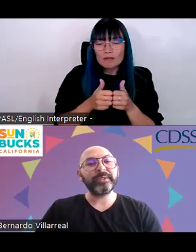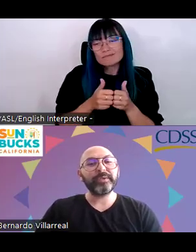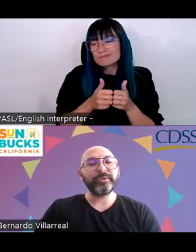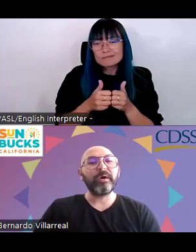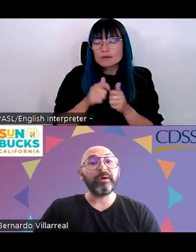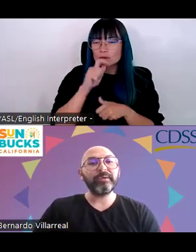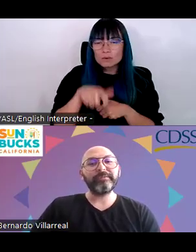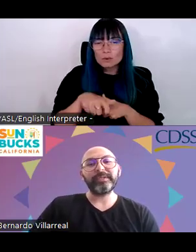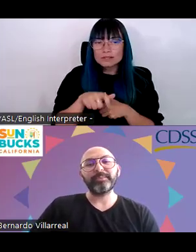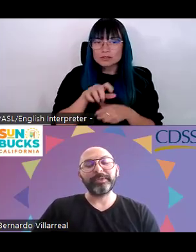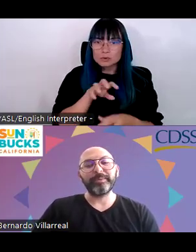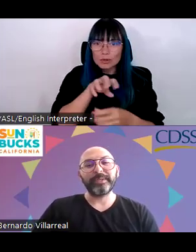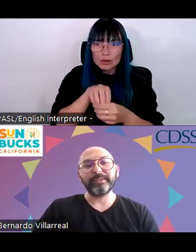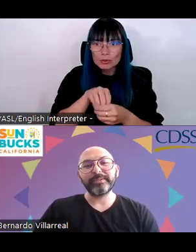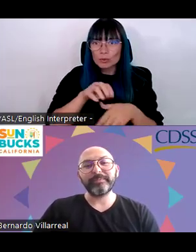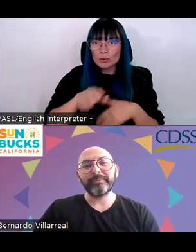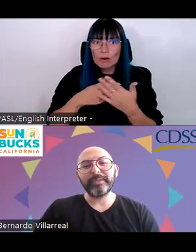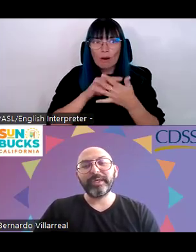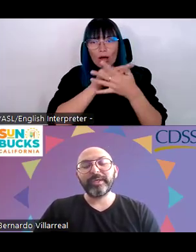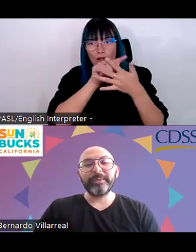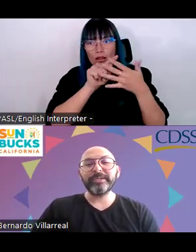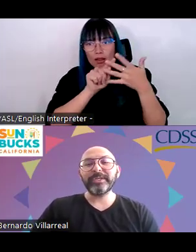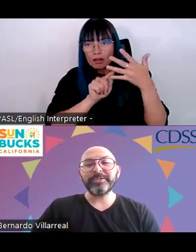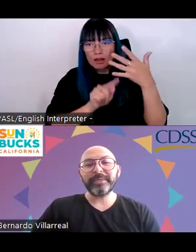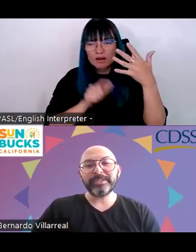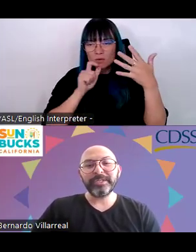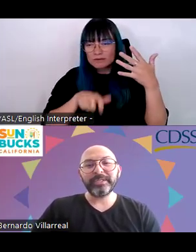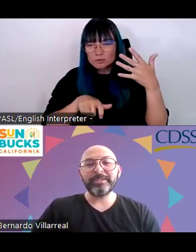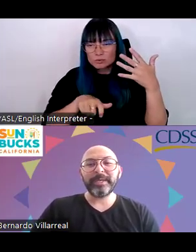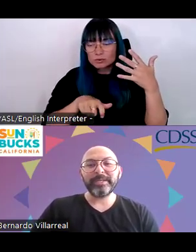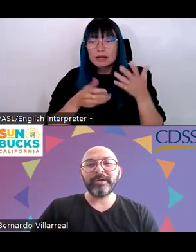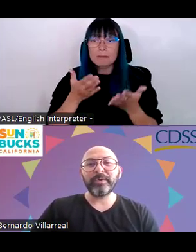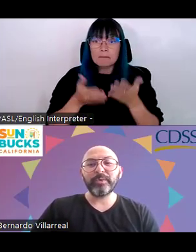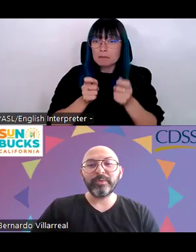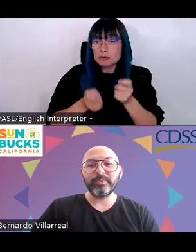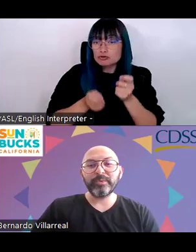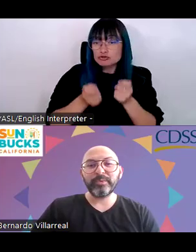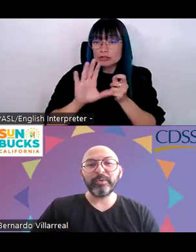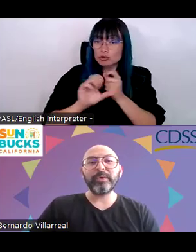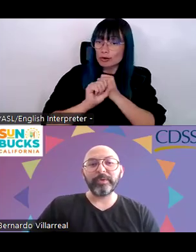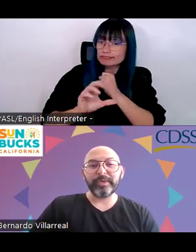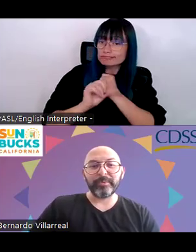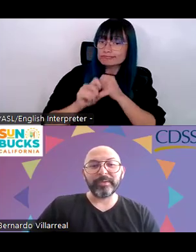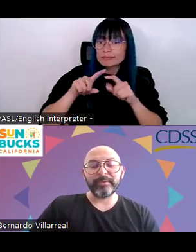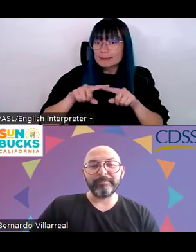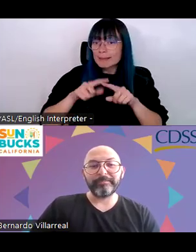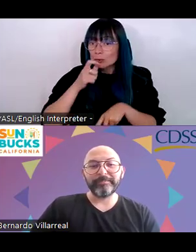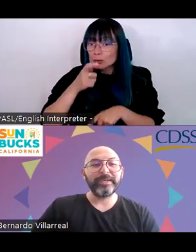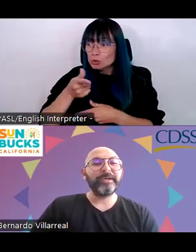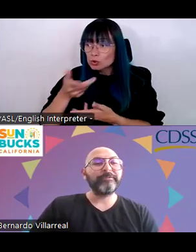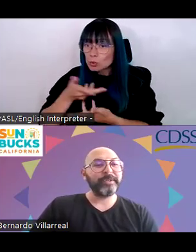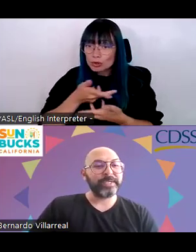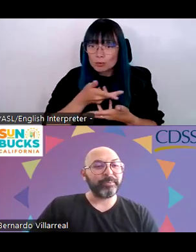necessarily need to include all of these bullet points. You may adjust your messaging depending on who you are working